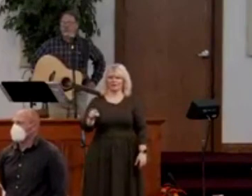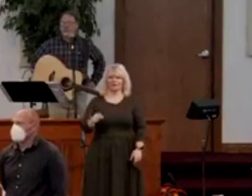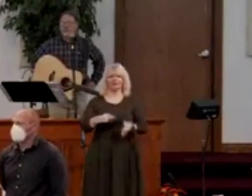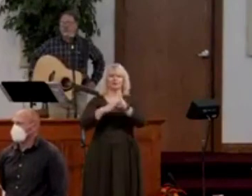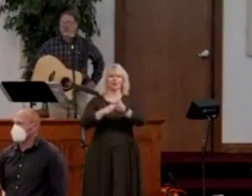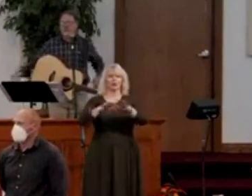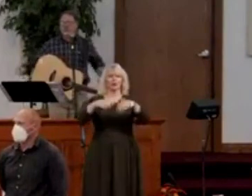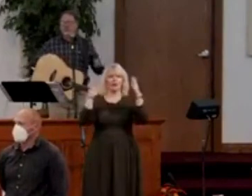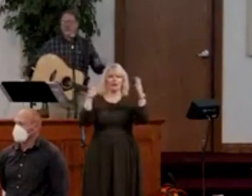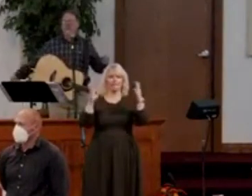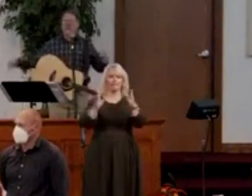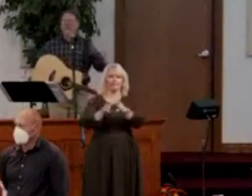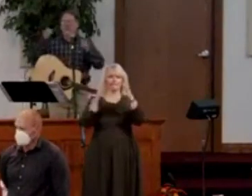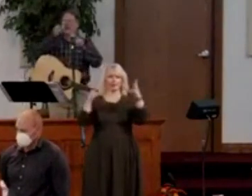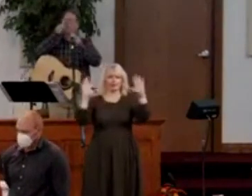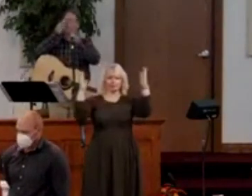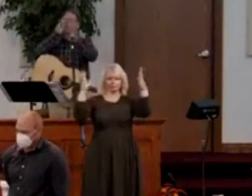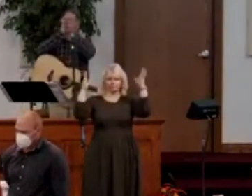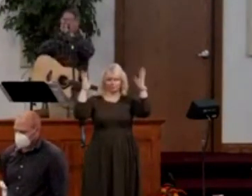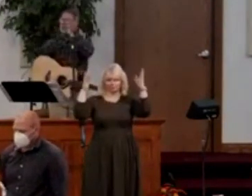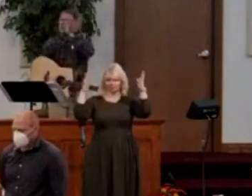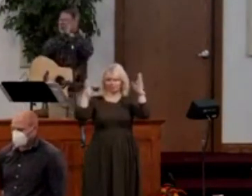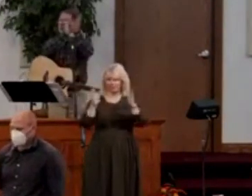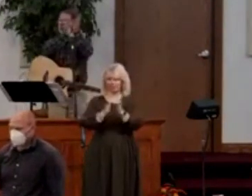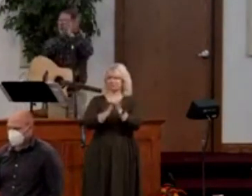much we appreciate them with a hand, please.